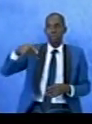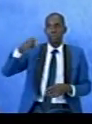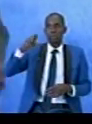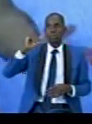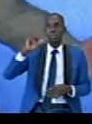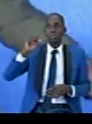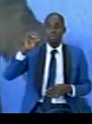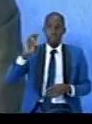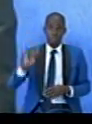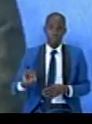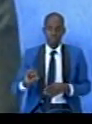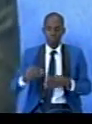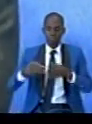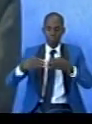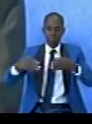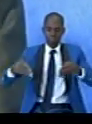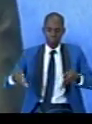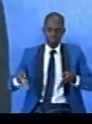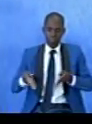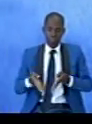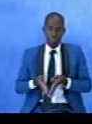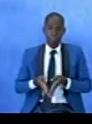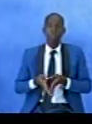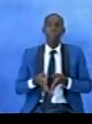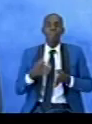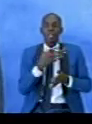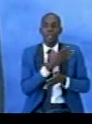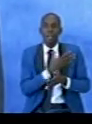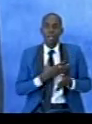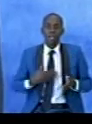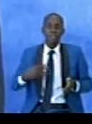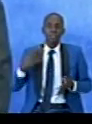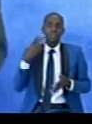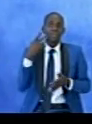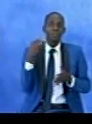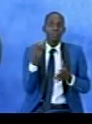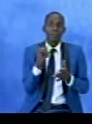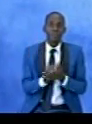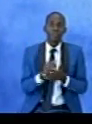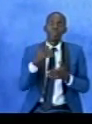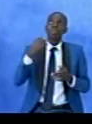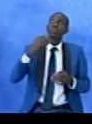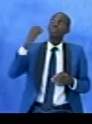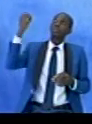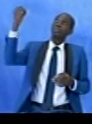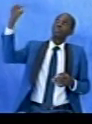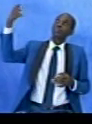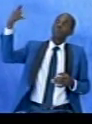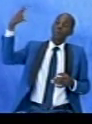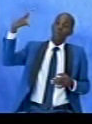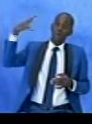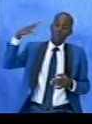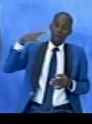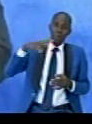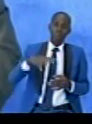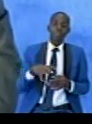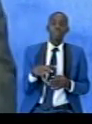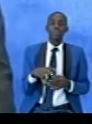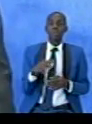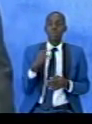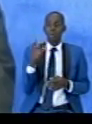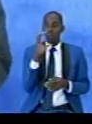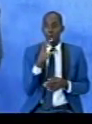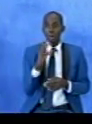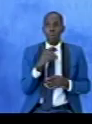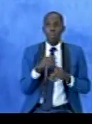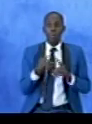sun will scatter everywhere and may not burn anything. But you put that prism near a